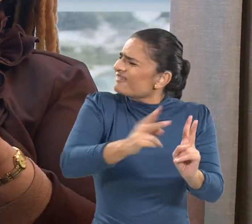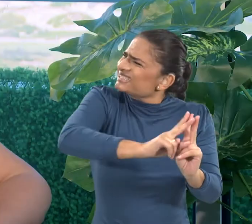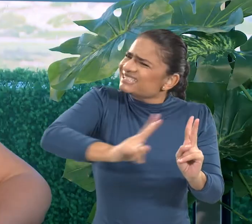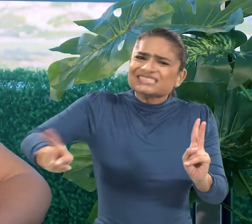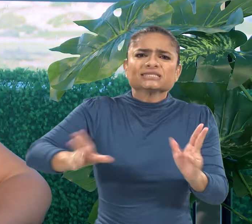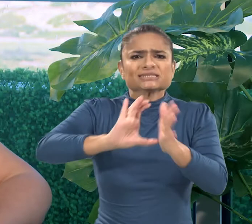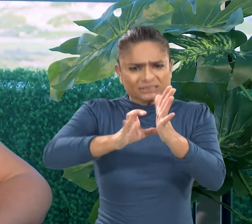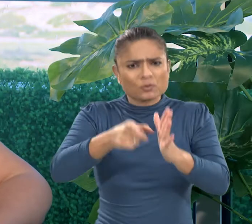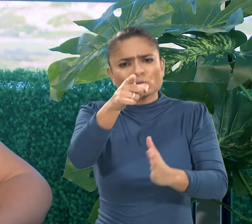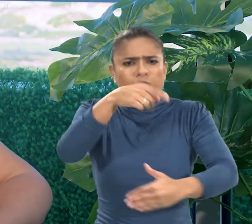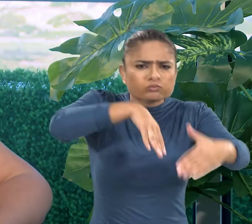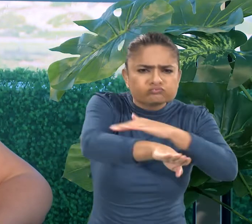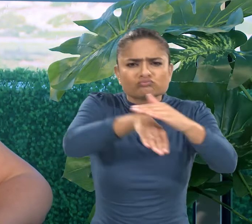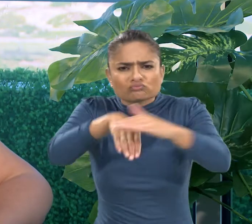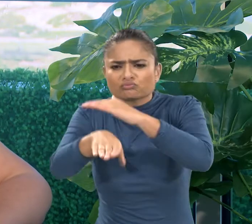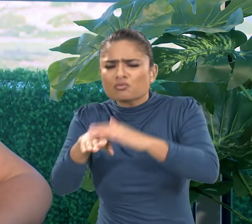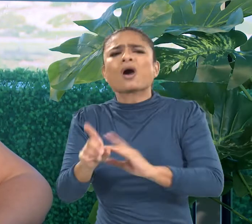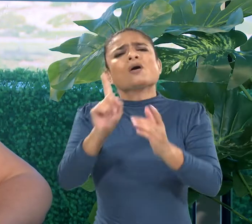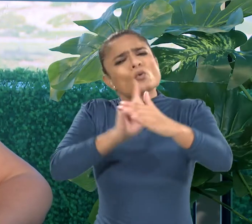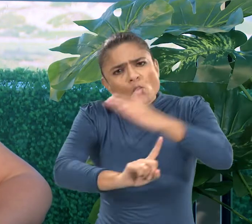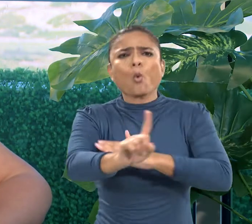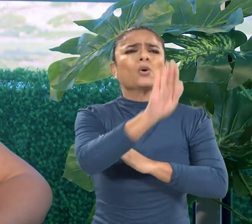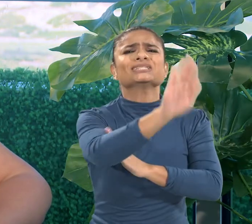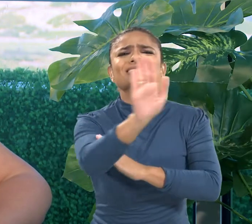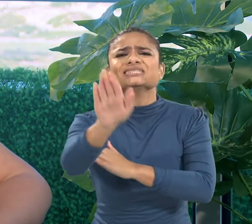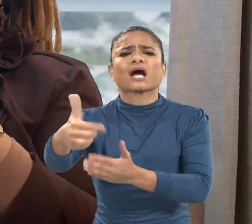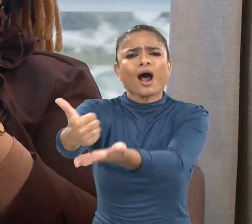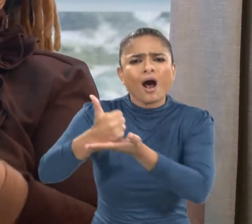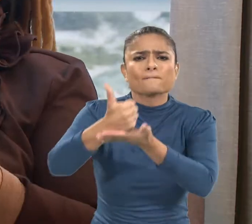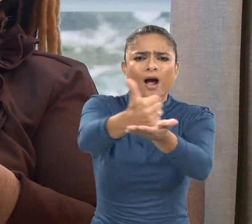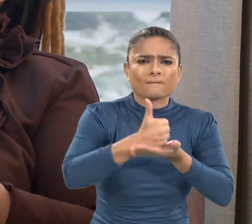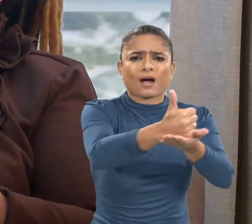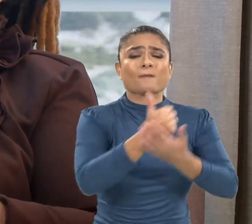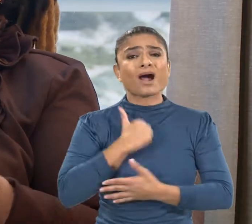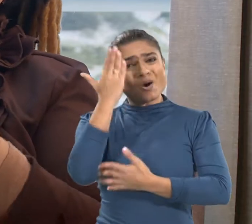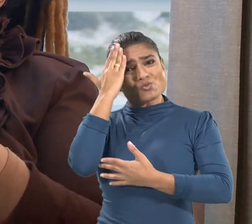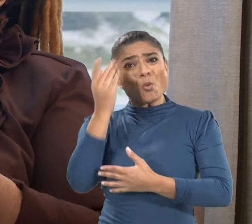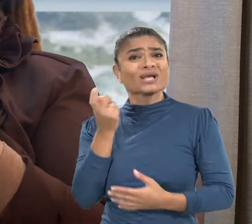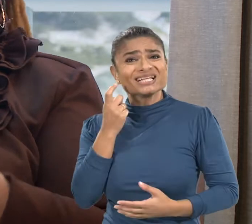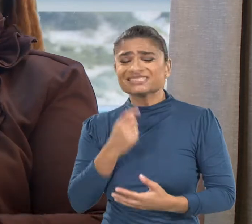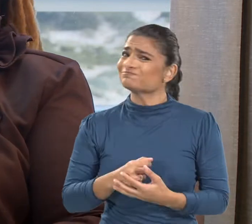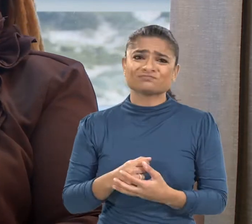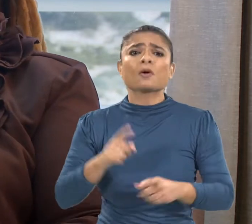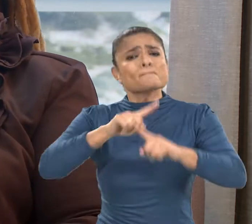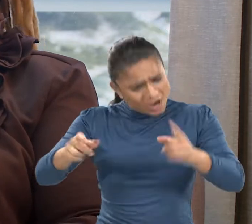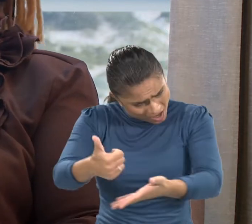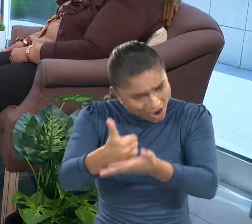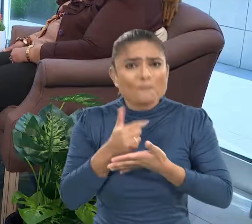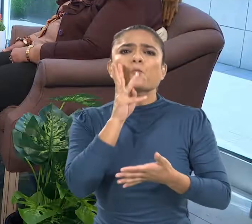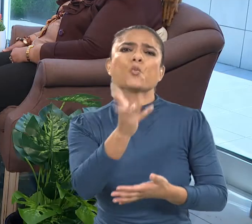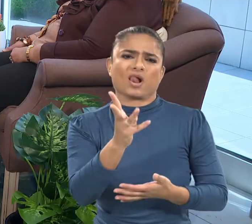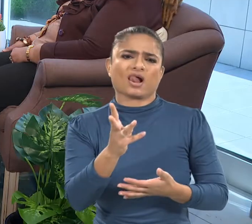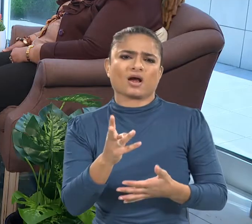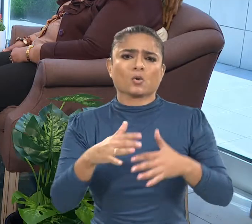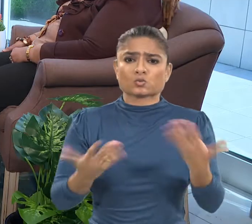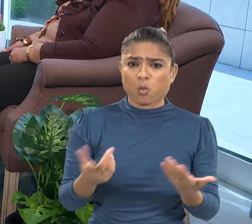is different type, but I mean, go find out, reach out for help, and I know that they will. That